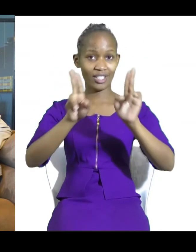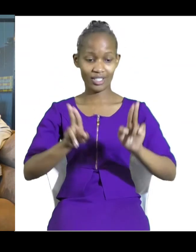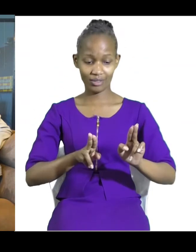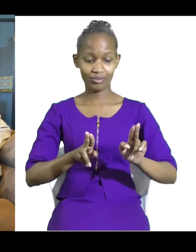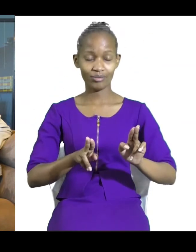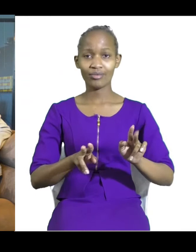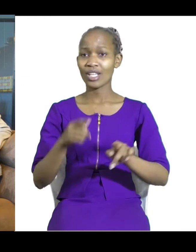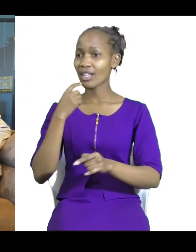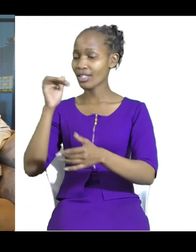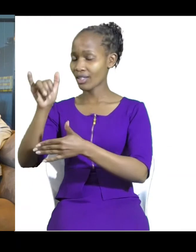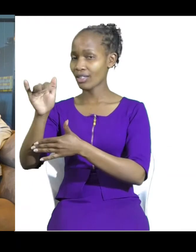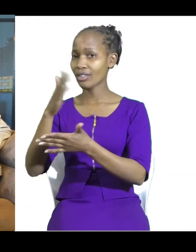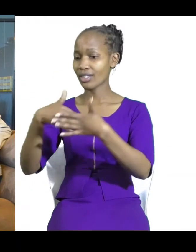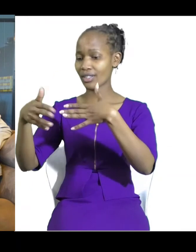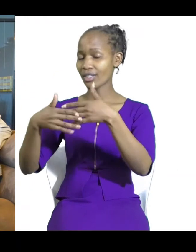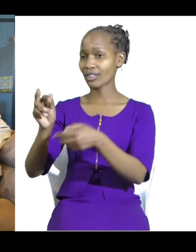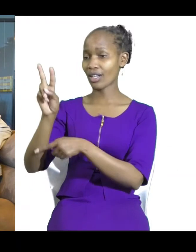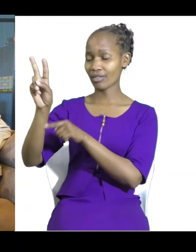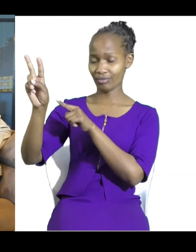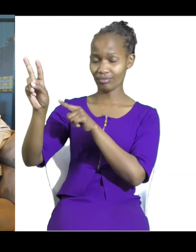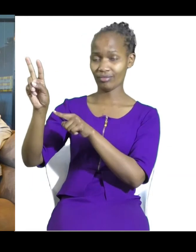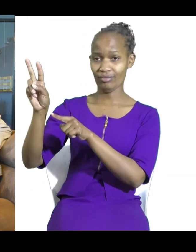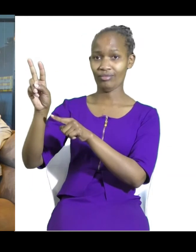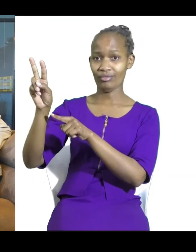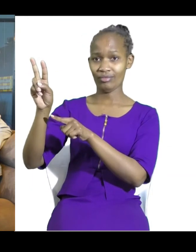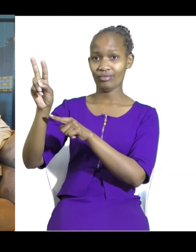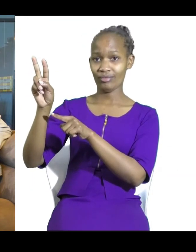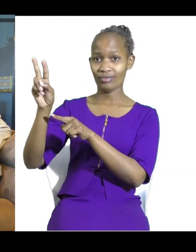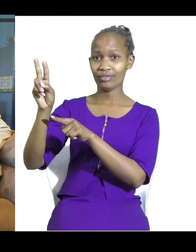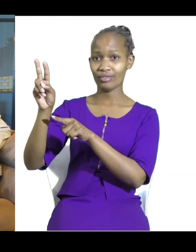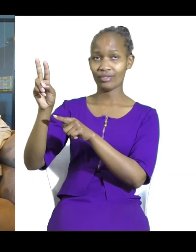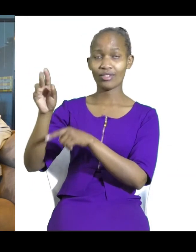international. I would say that Science TV